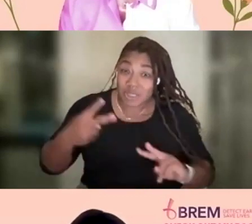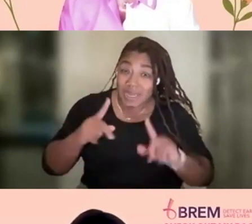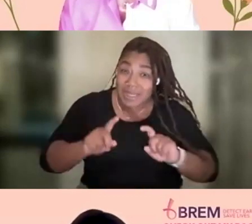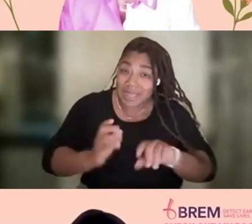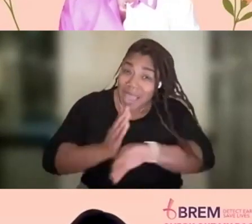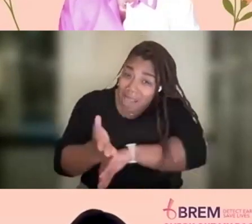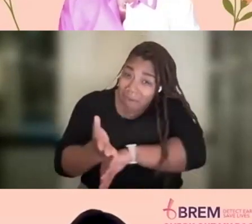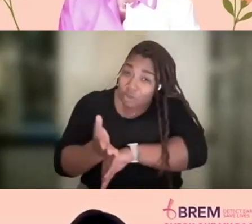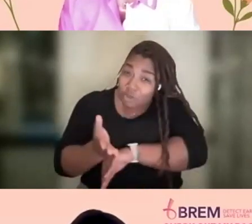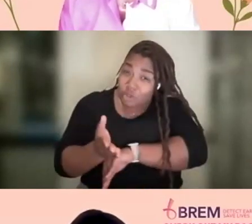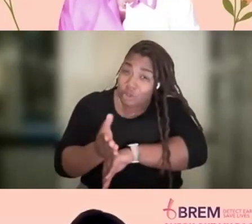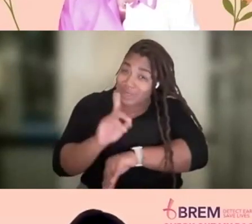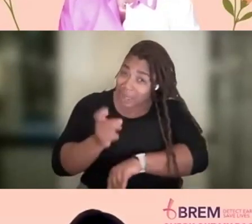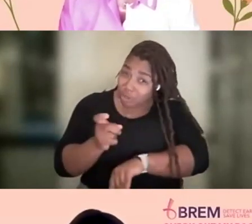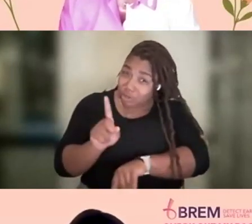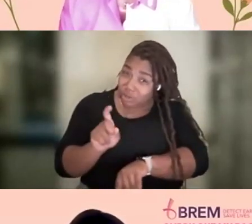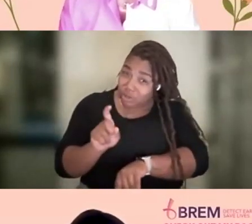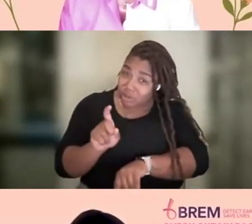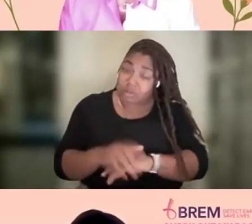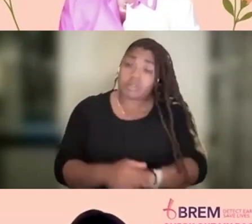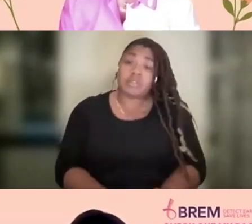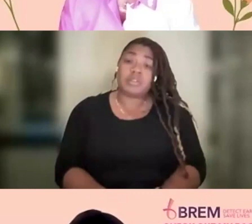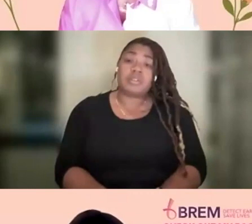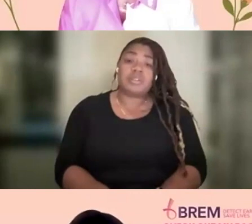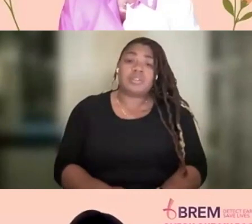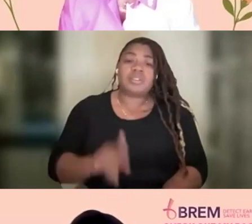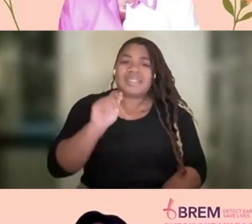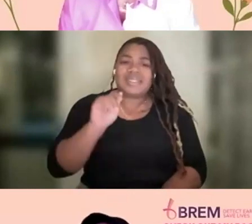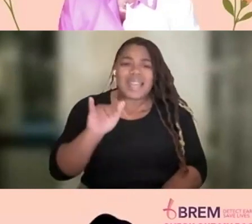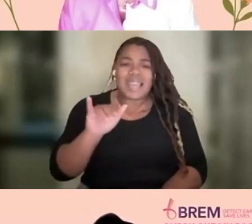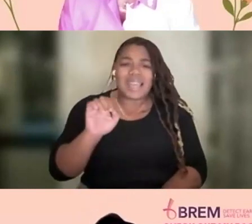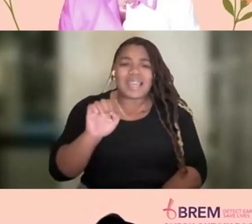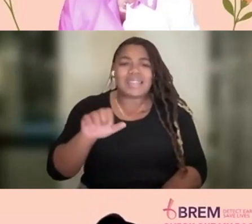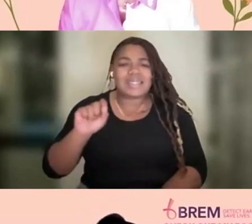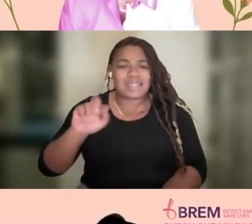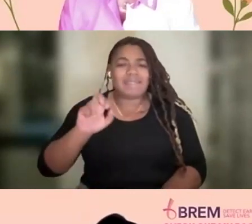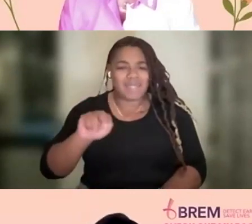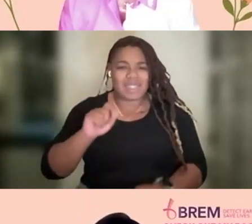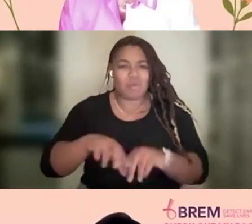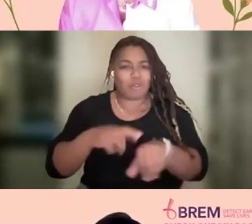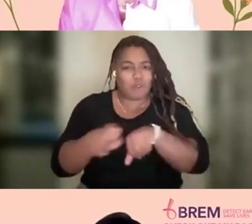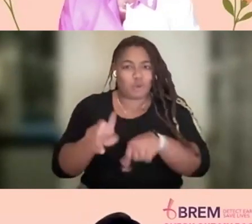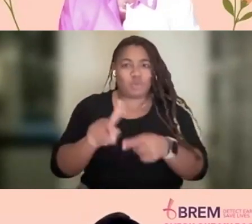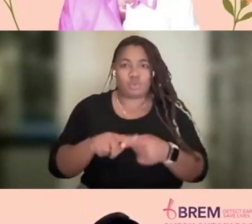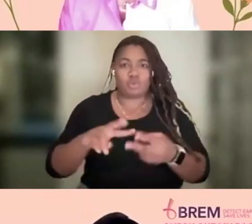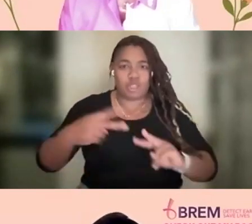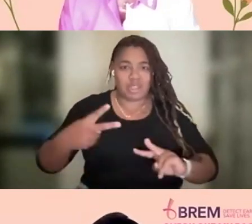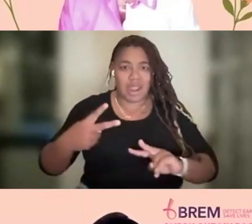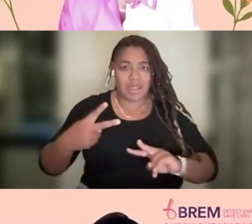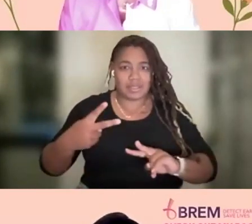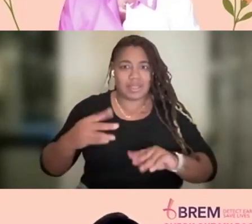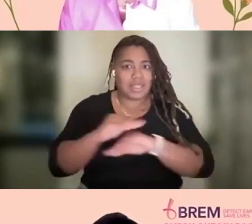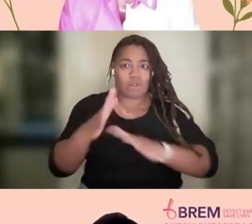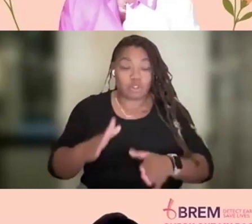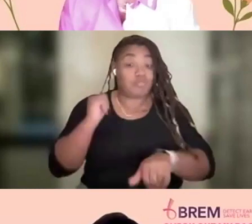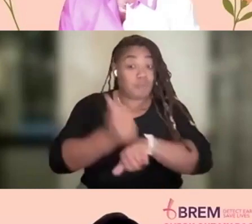cancer diagnosis? This Kay Stevens says, I was referred to a genetics counselor, and based on my family history of cancer, not breast cancer,